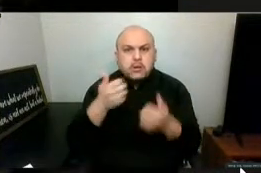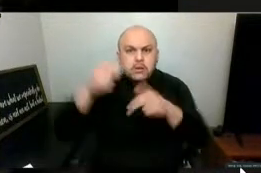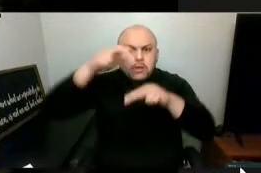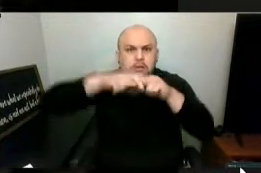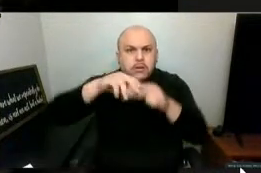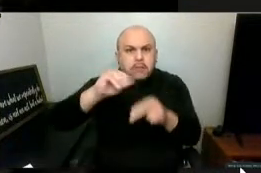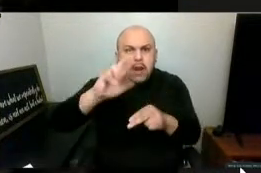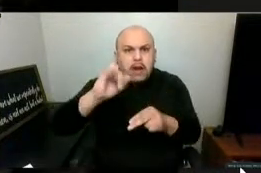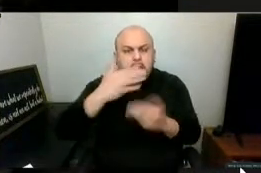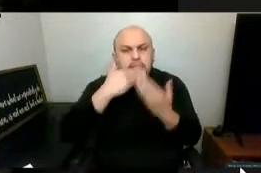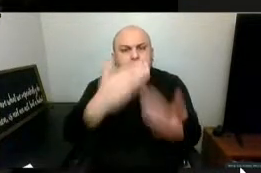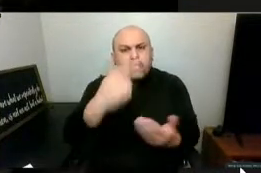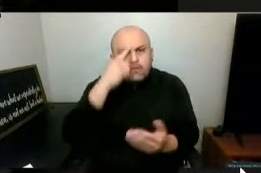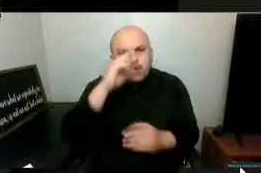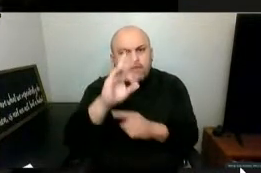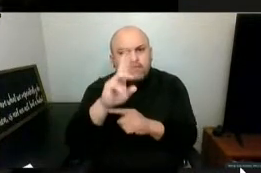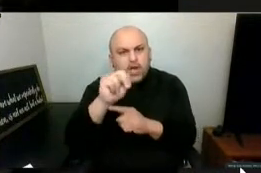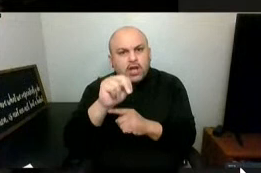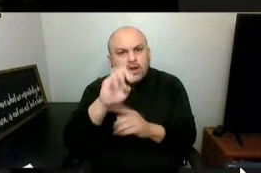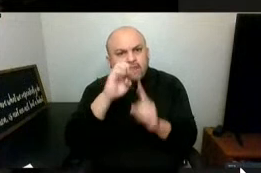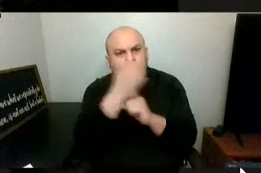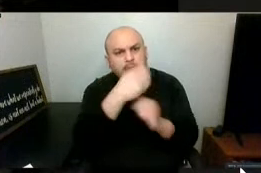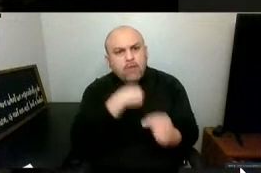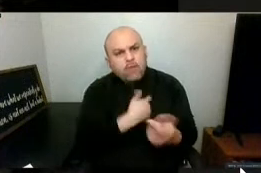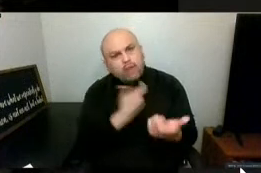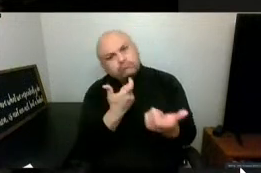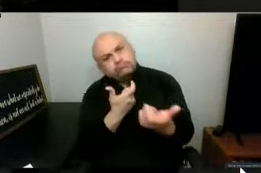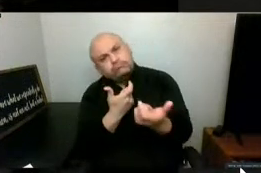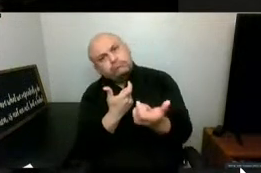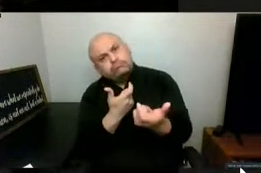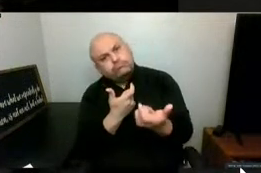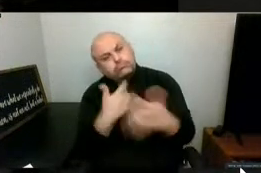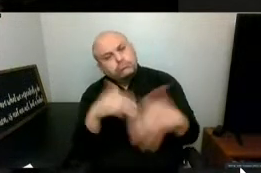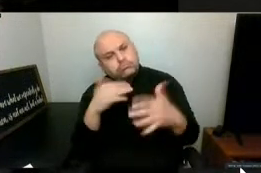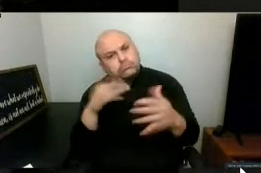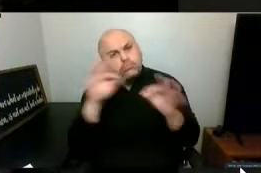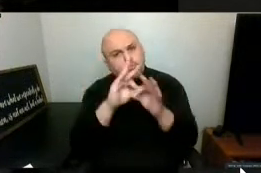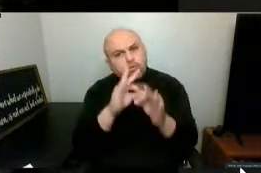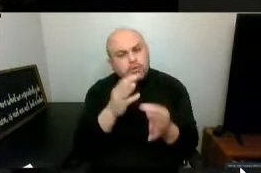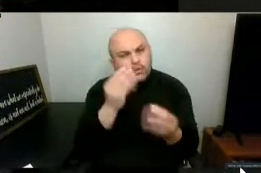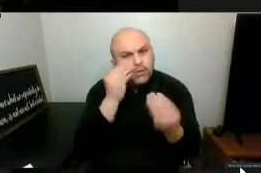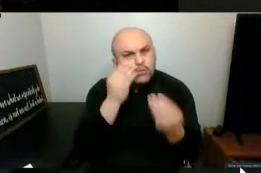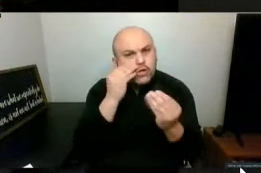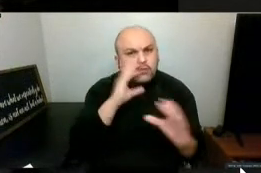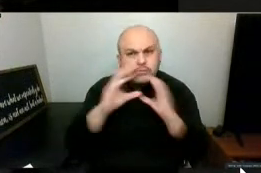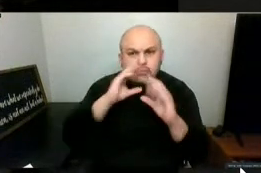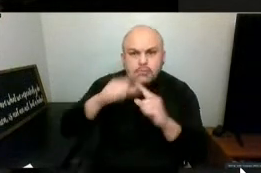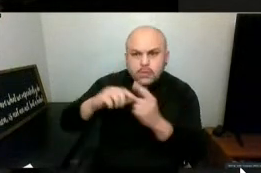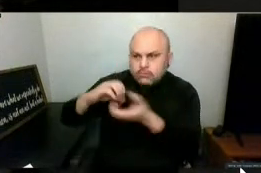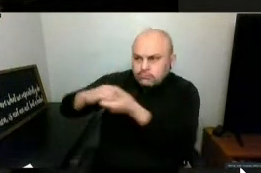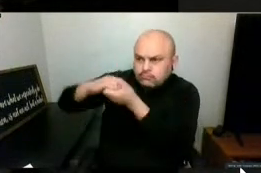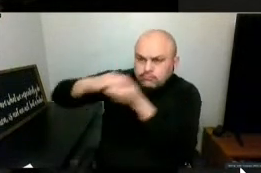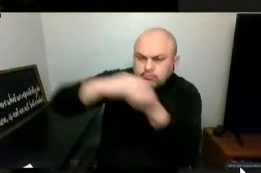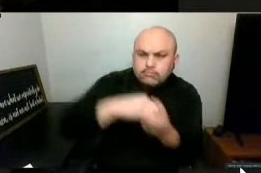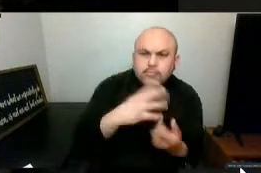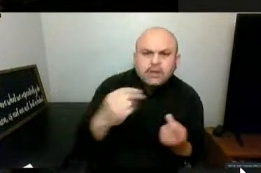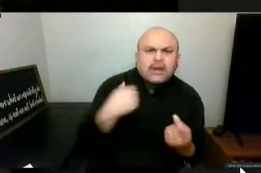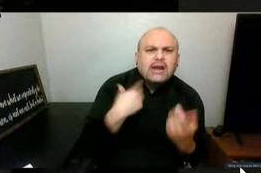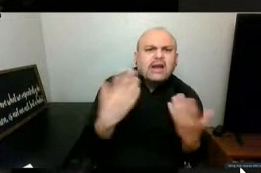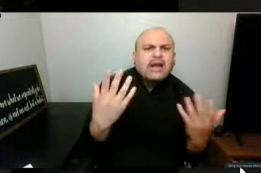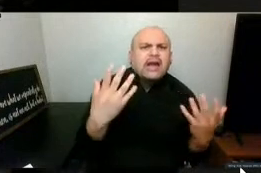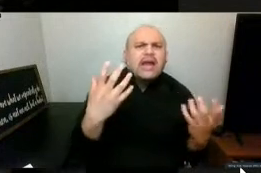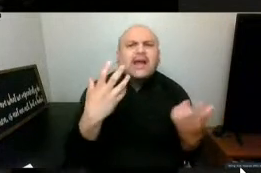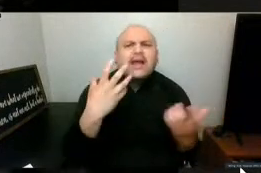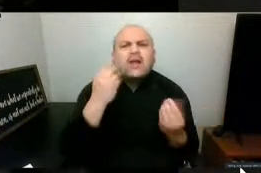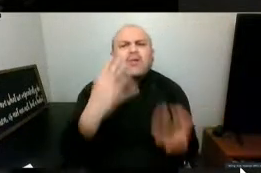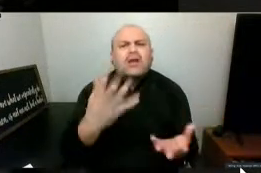fun environment for us to think big when we think about communications and collaboration. I just wanted, the idea of